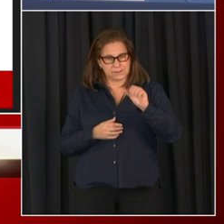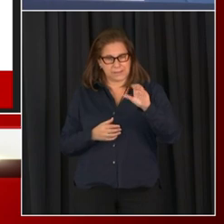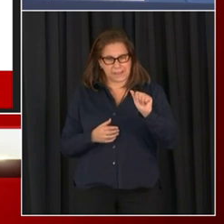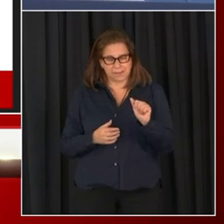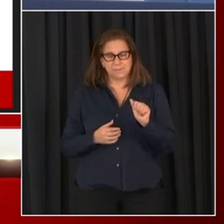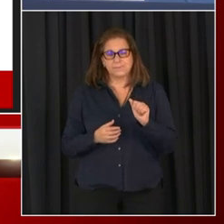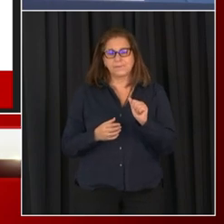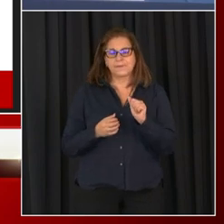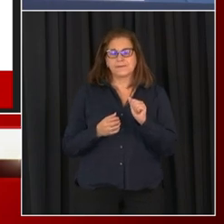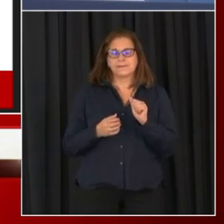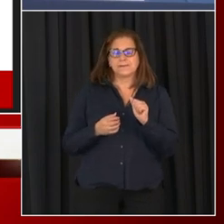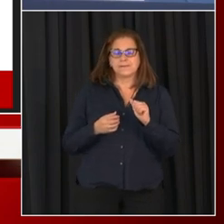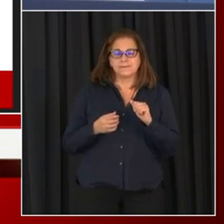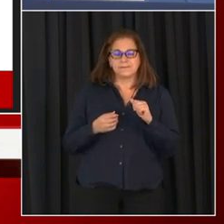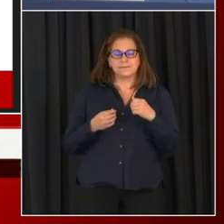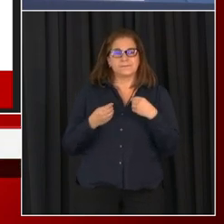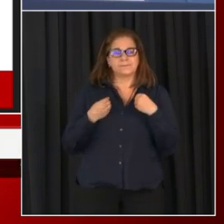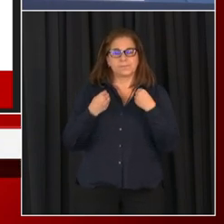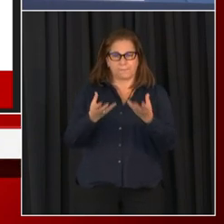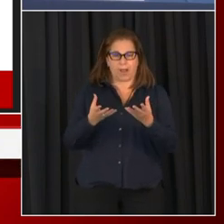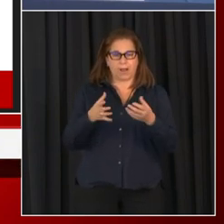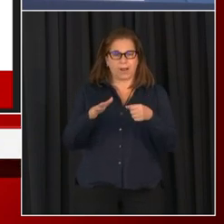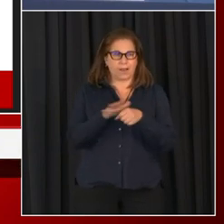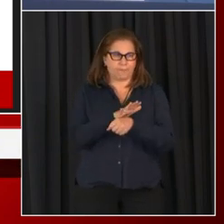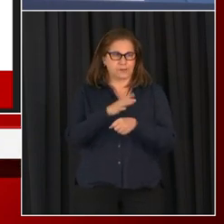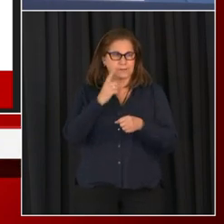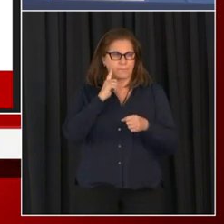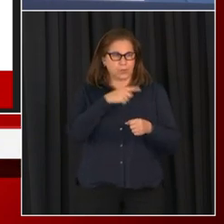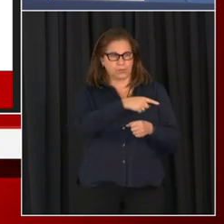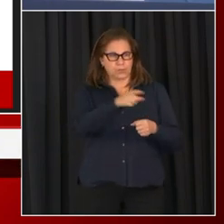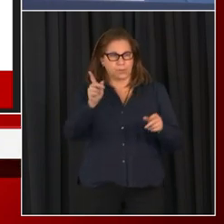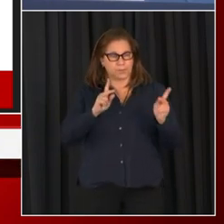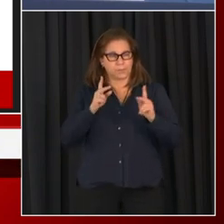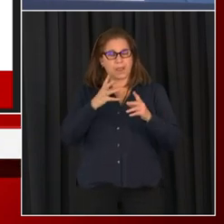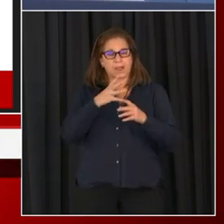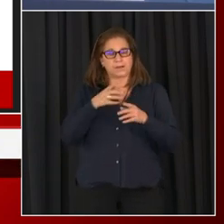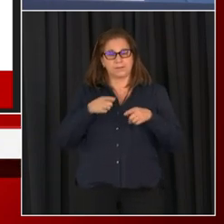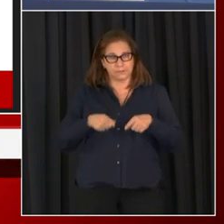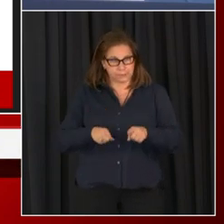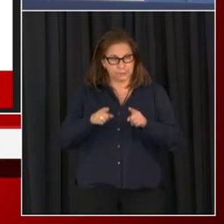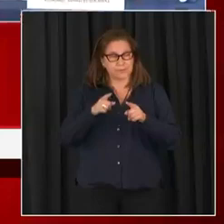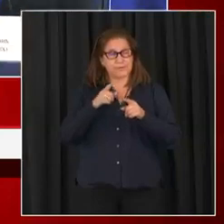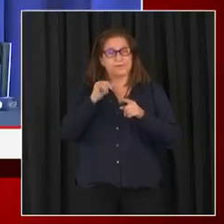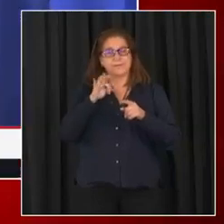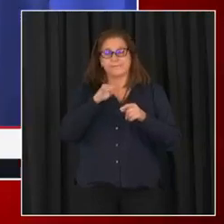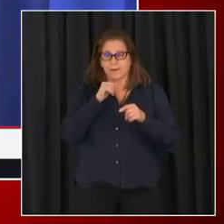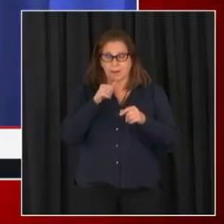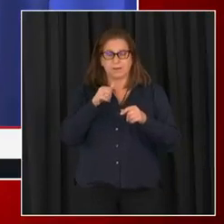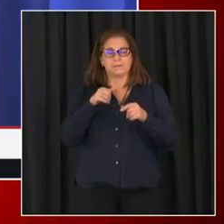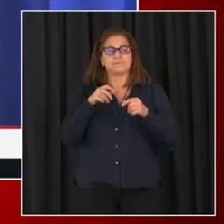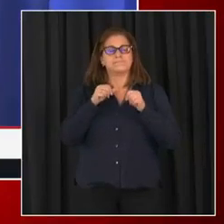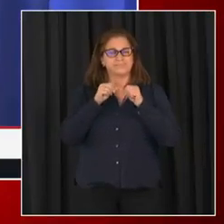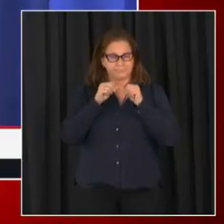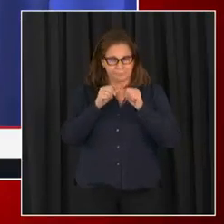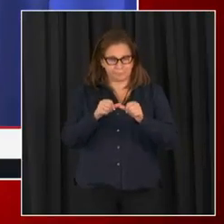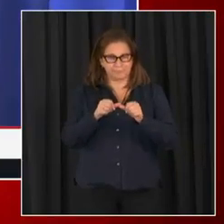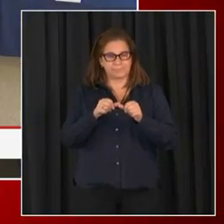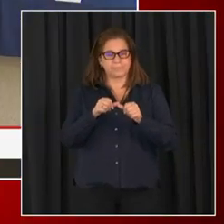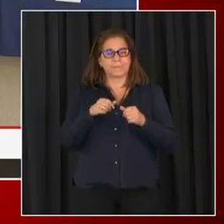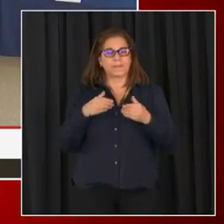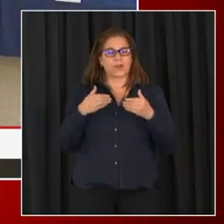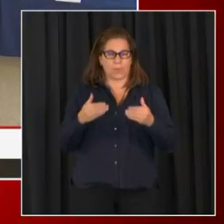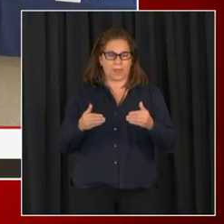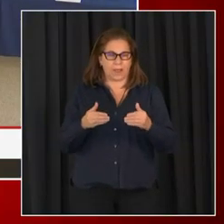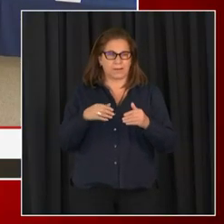more and to enroll, please visit dchealthlink.com. Thank you, Mayor Bowser. Well, thank you, Mila. I have a feeling